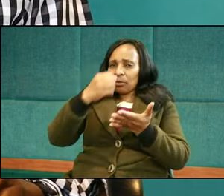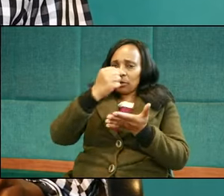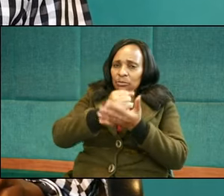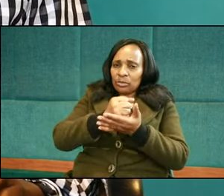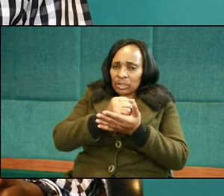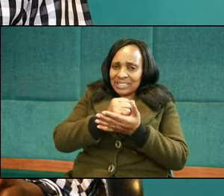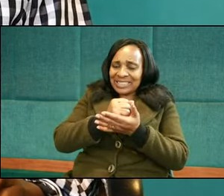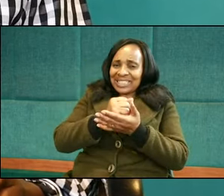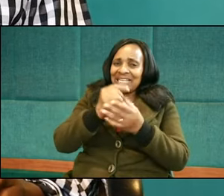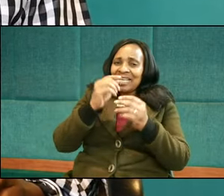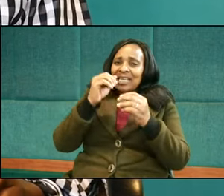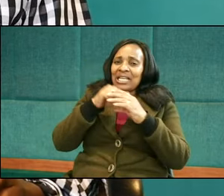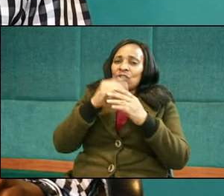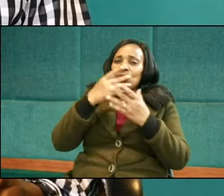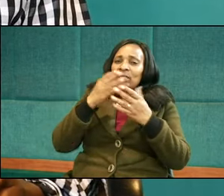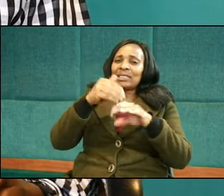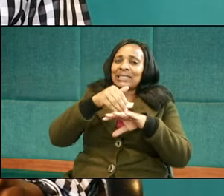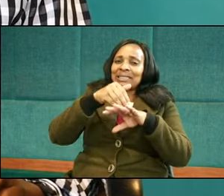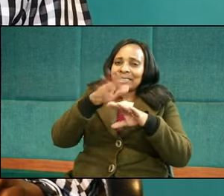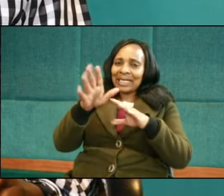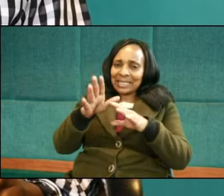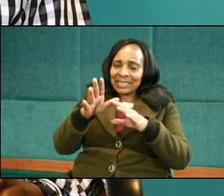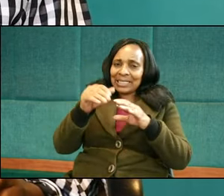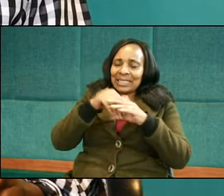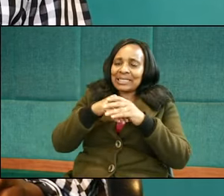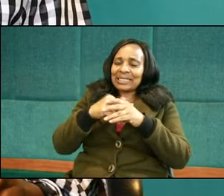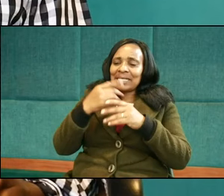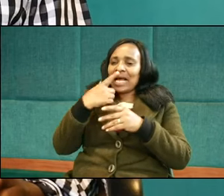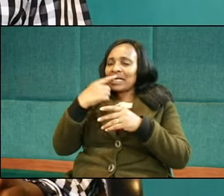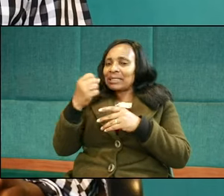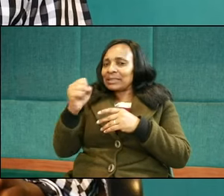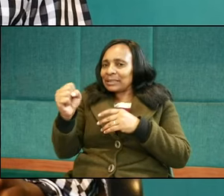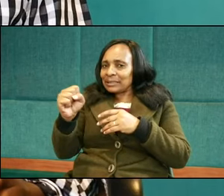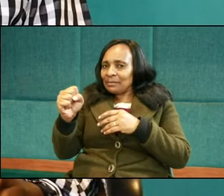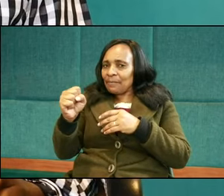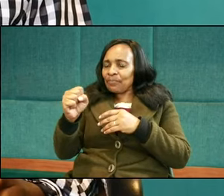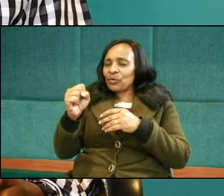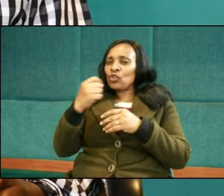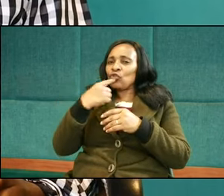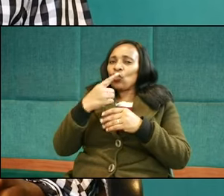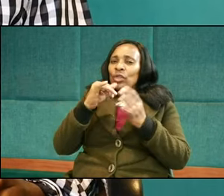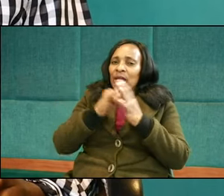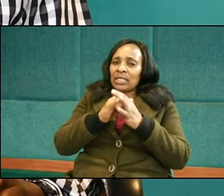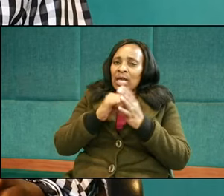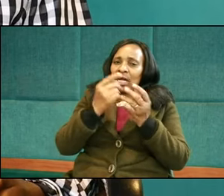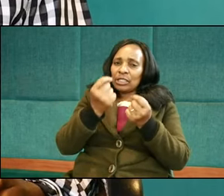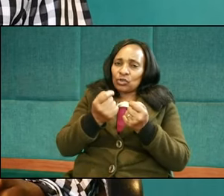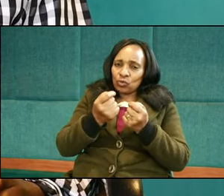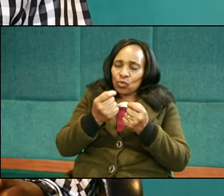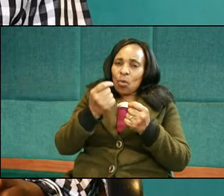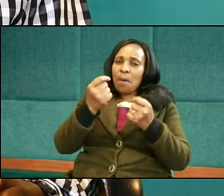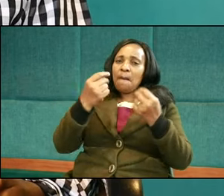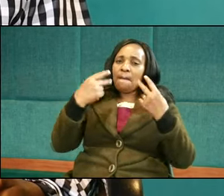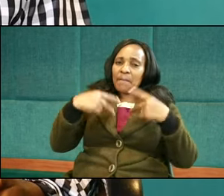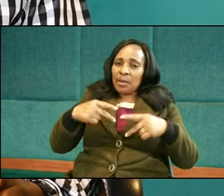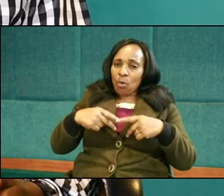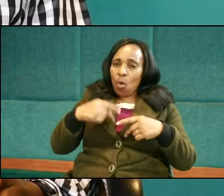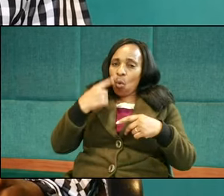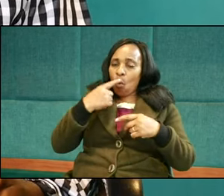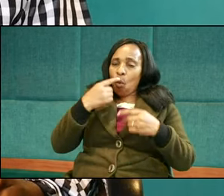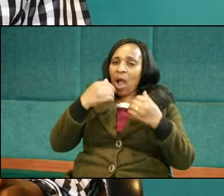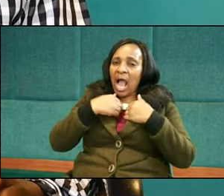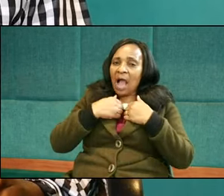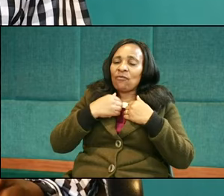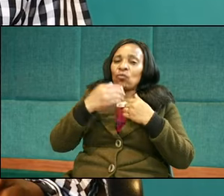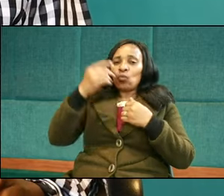apothecary to send forth a stinking savor. So does a little folly him that is in reputation for